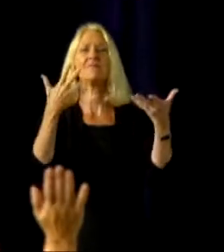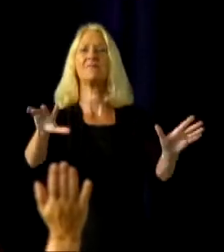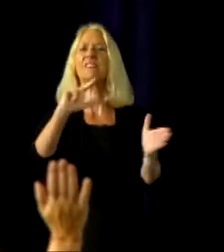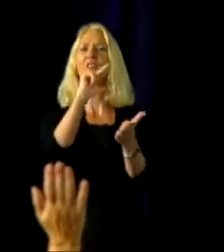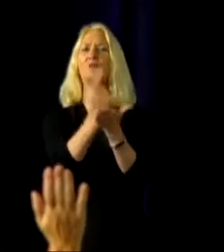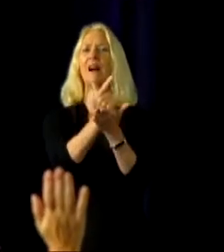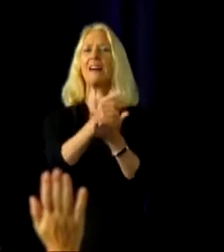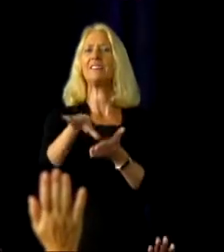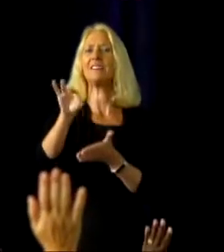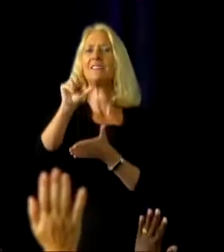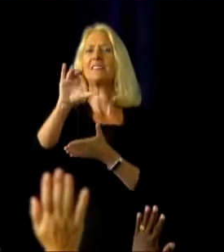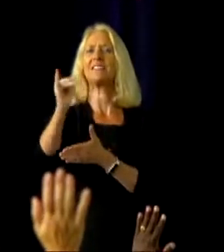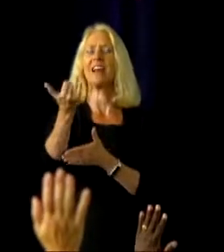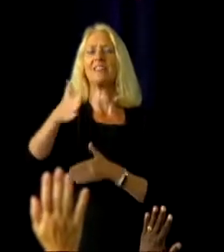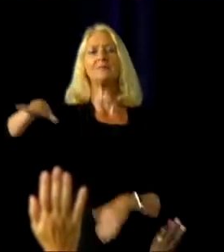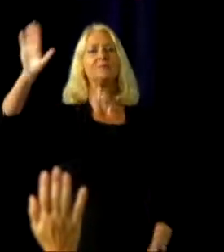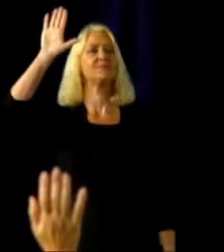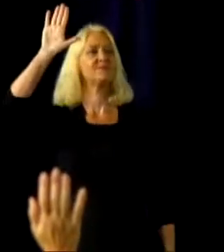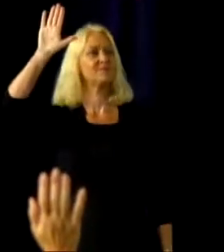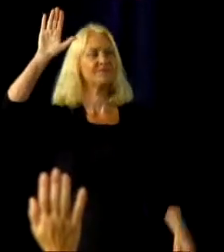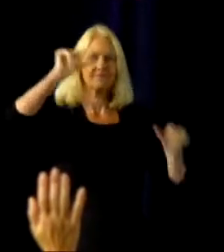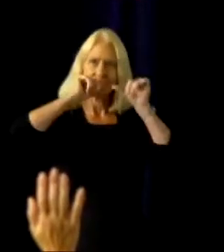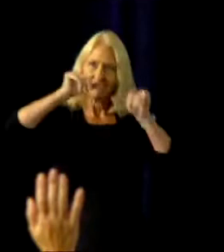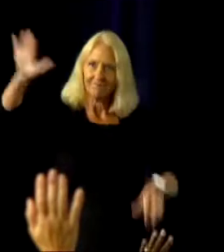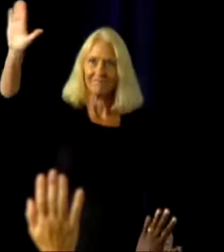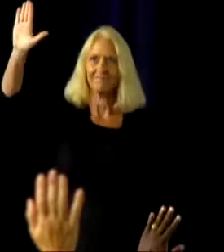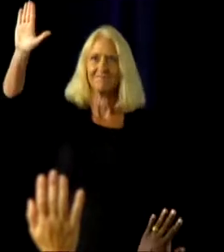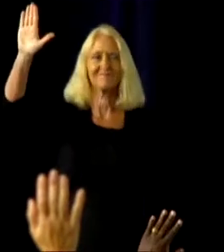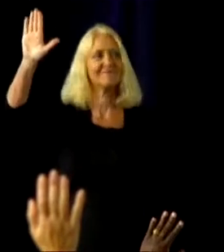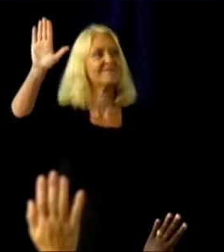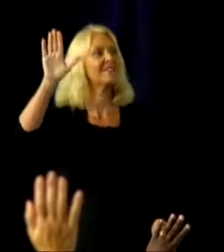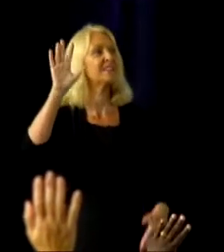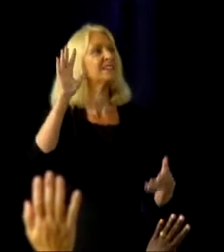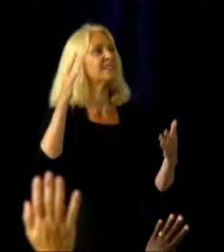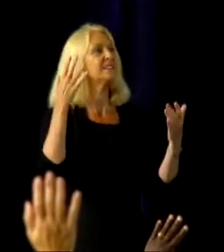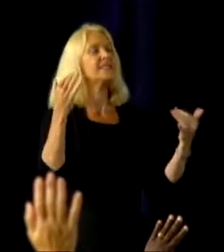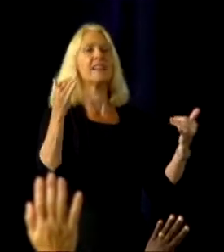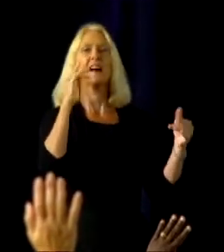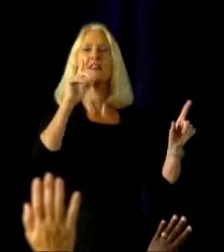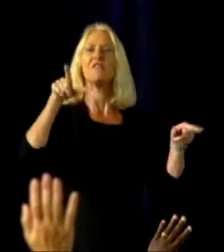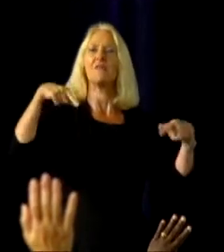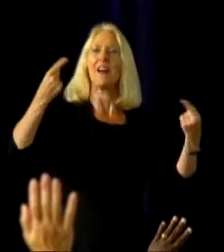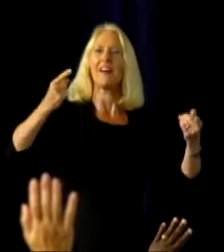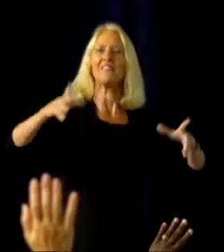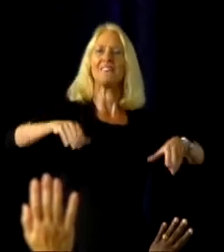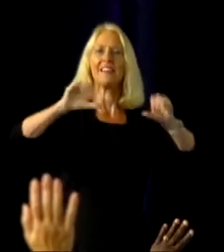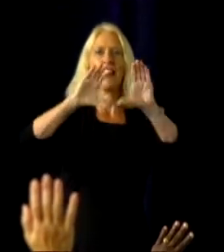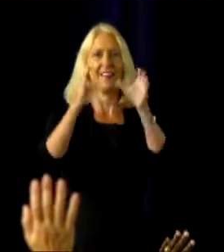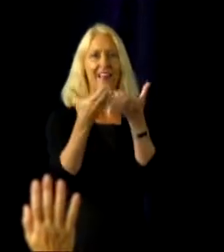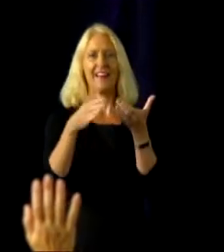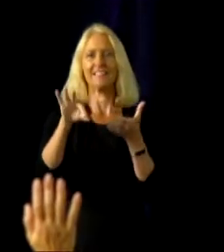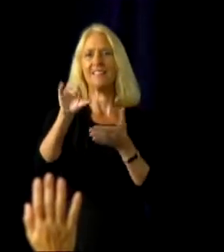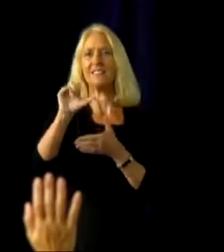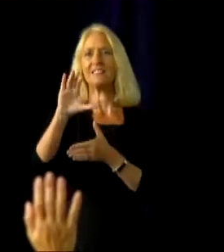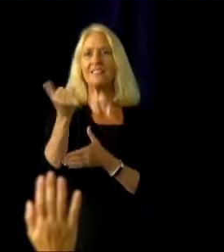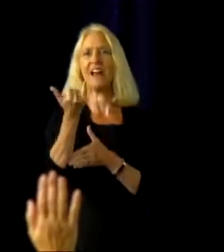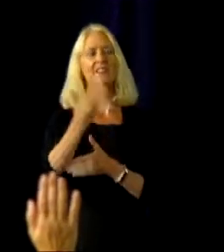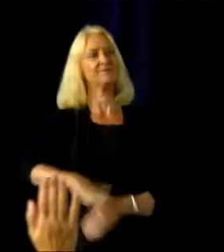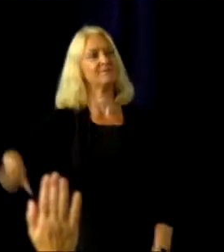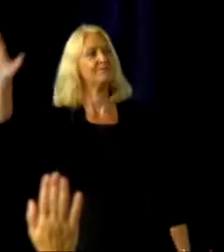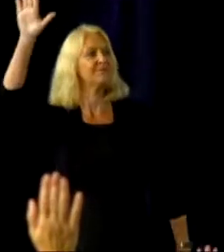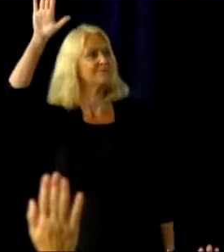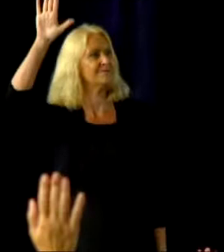FSCJ alumnus? All right, keep them up, keep them up. Now, if you've ever taken a class at FSCJ, raise your